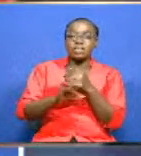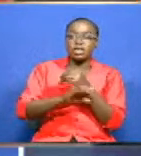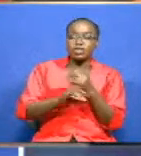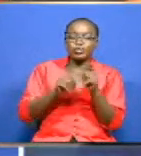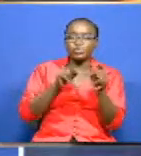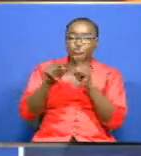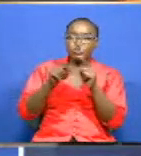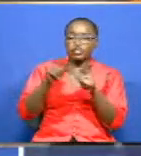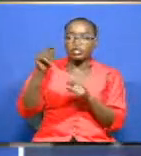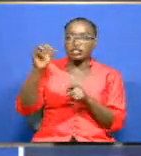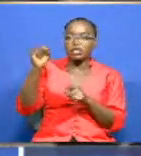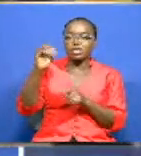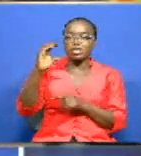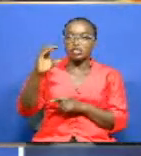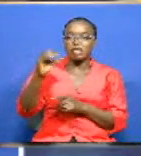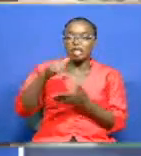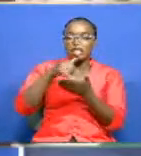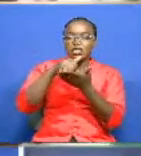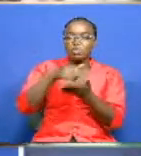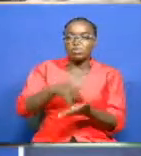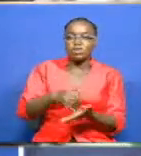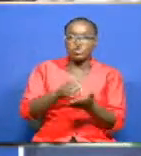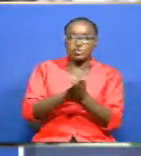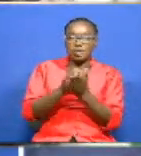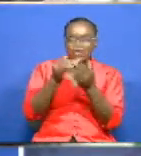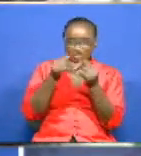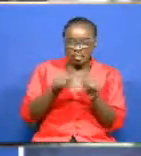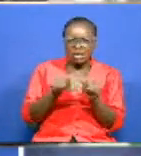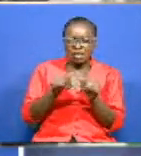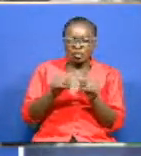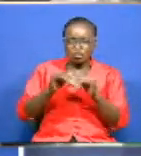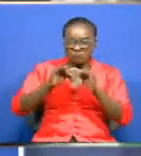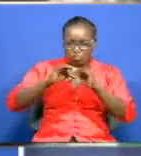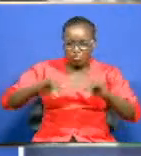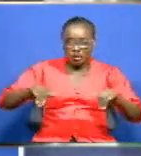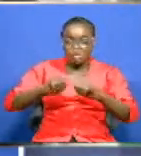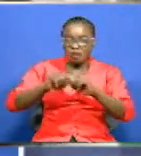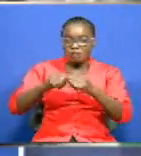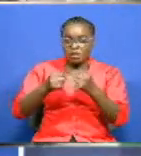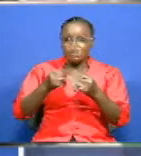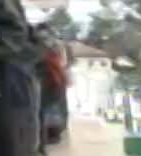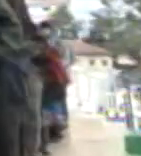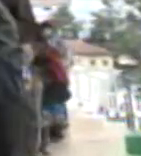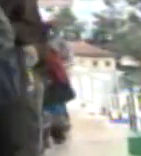faulted TSC for alleged intimidation by attempting to disintegrate the union.